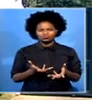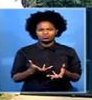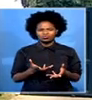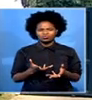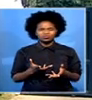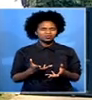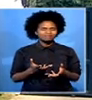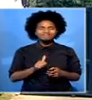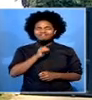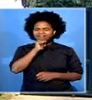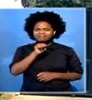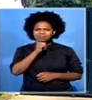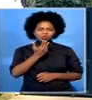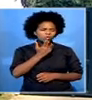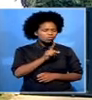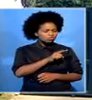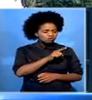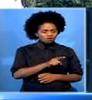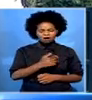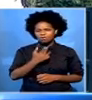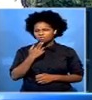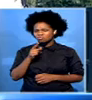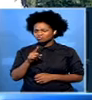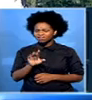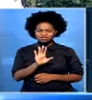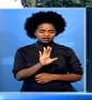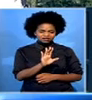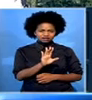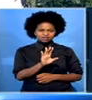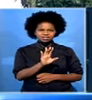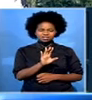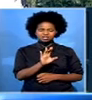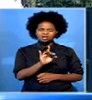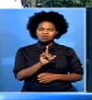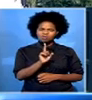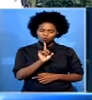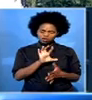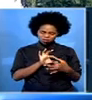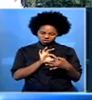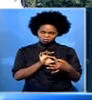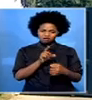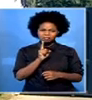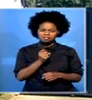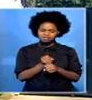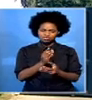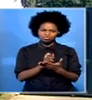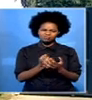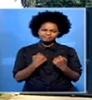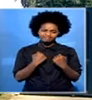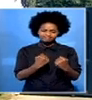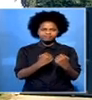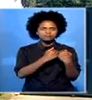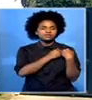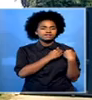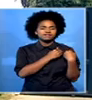the victim is, they simply call into question our commitment to road safety.